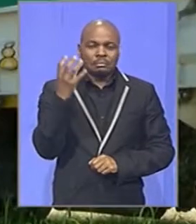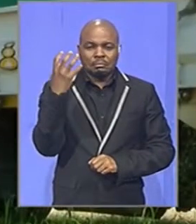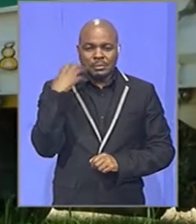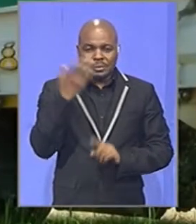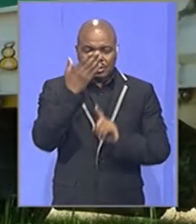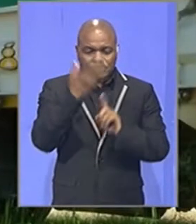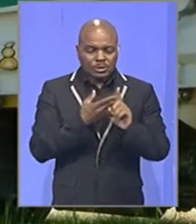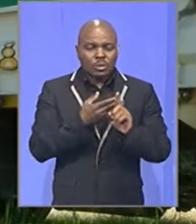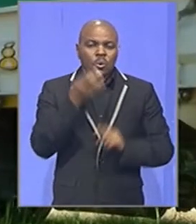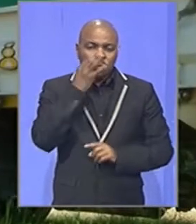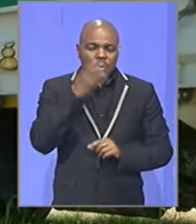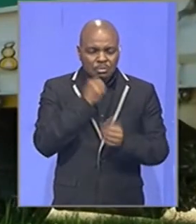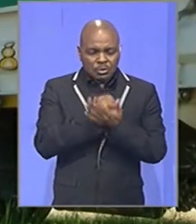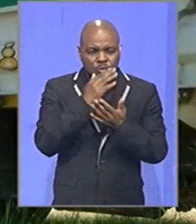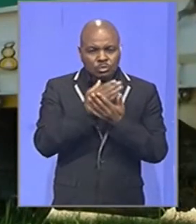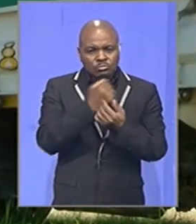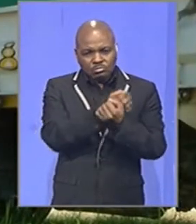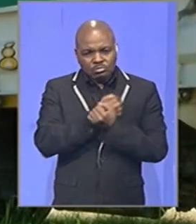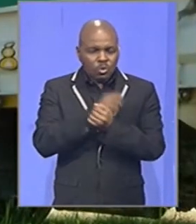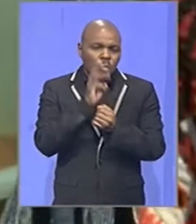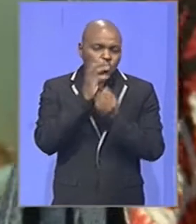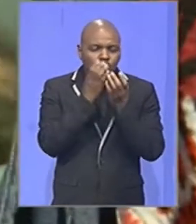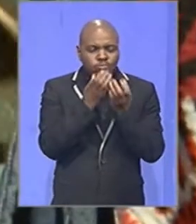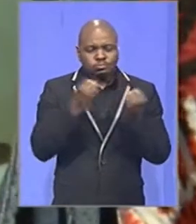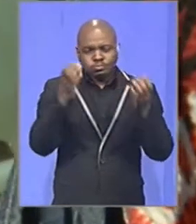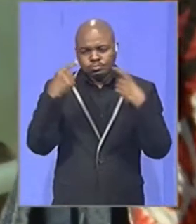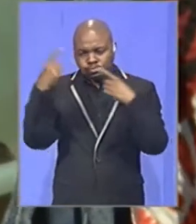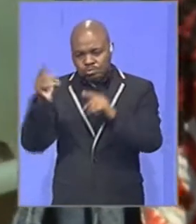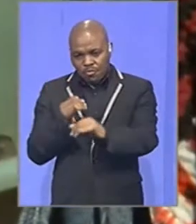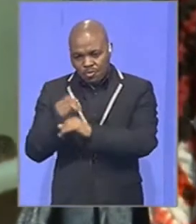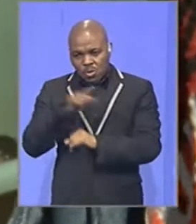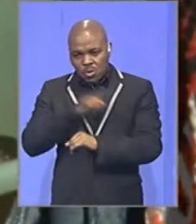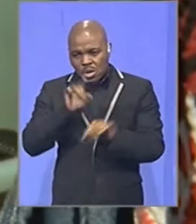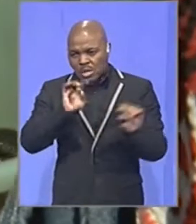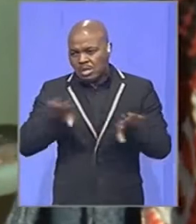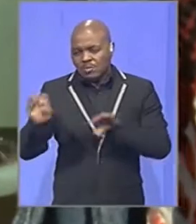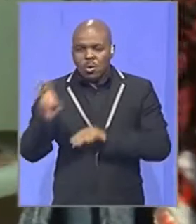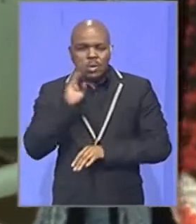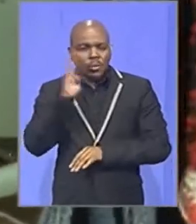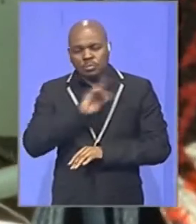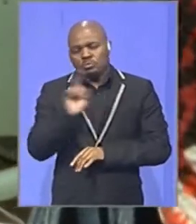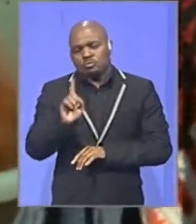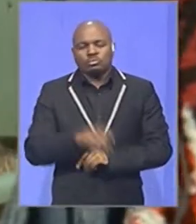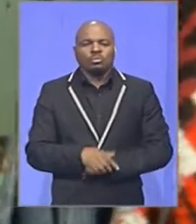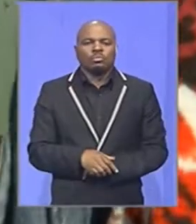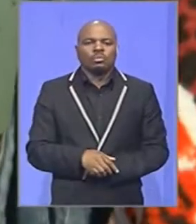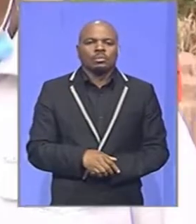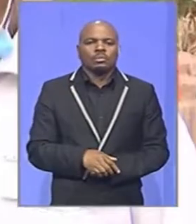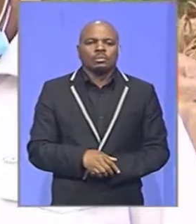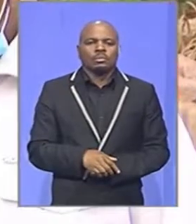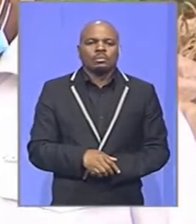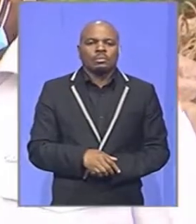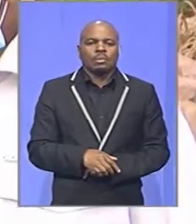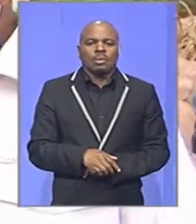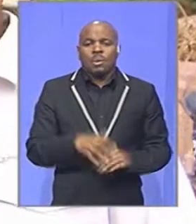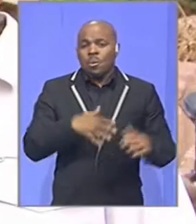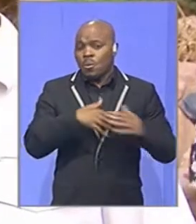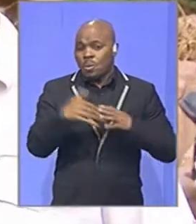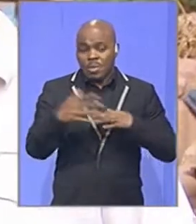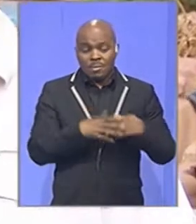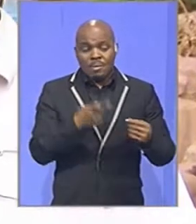gore ditanka tša meetse di tlišwa ka pela go fokotša tlaišego ya tlhokego ya meetse ka lefelong le. Whatever money